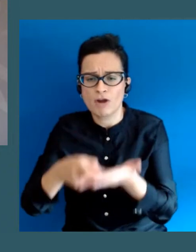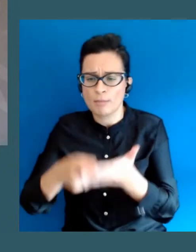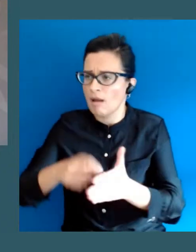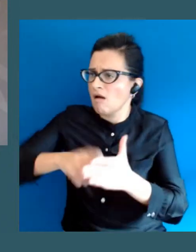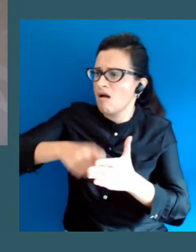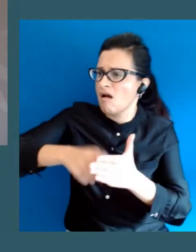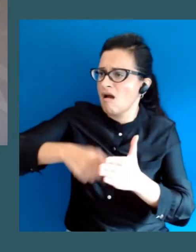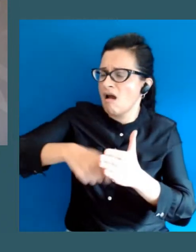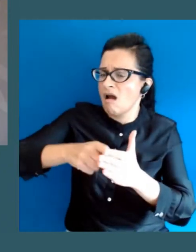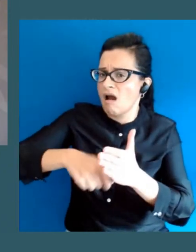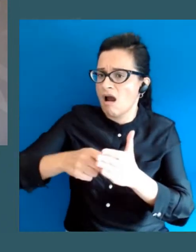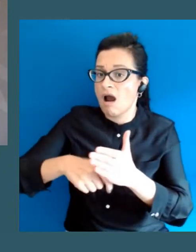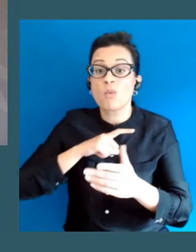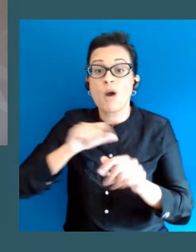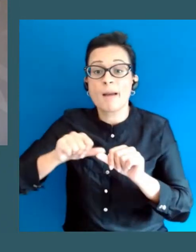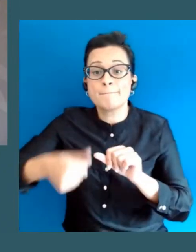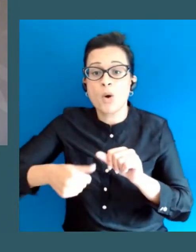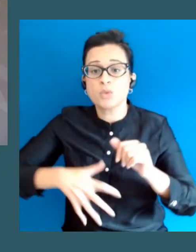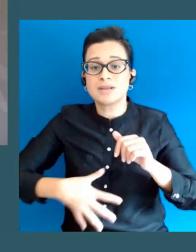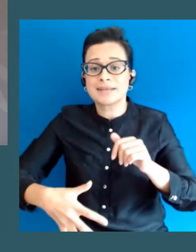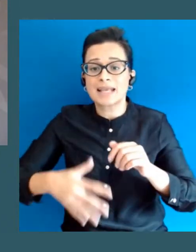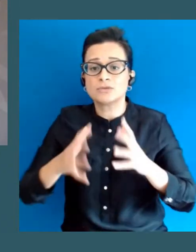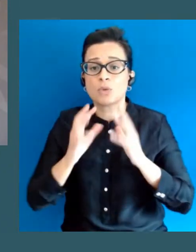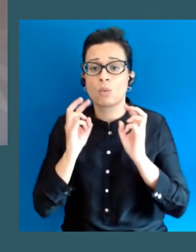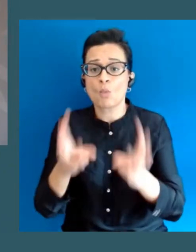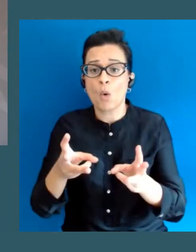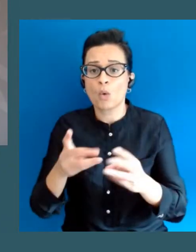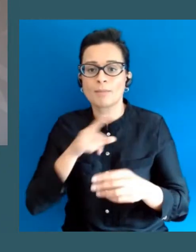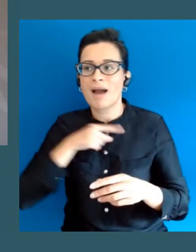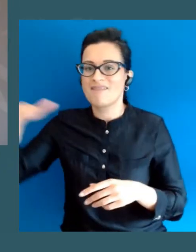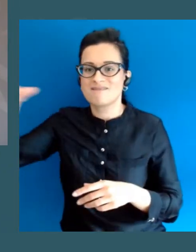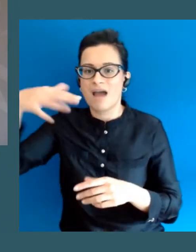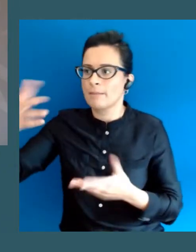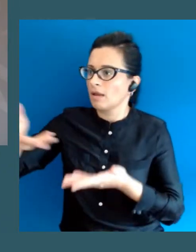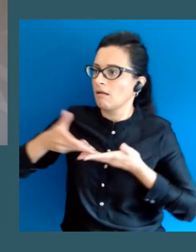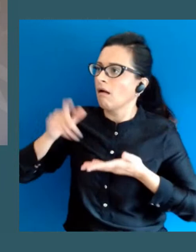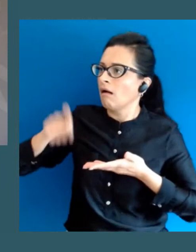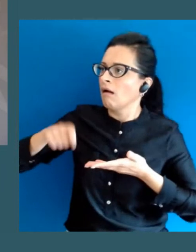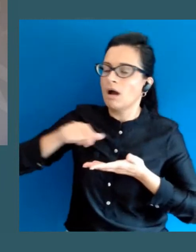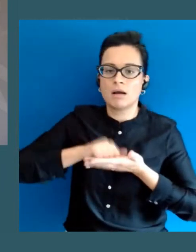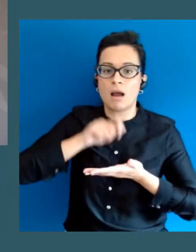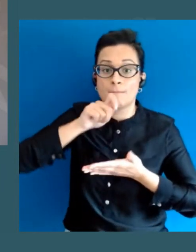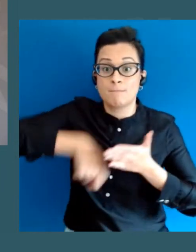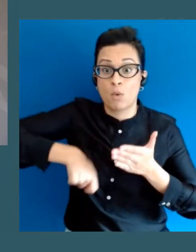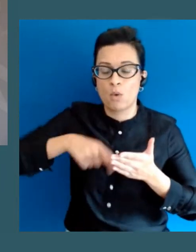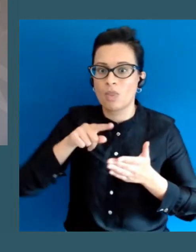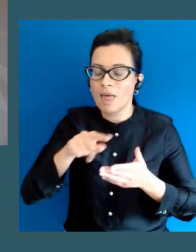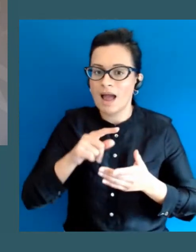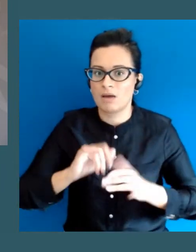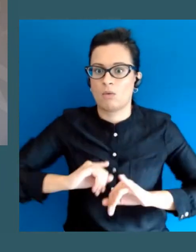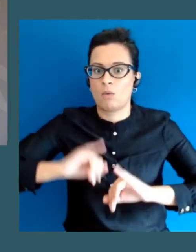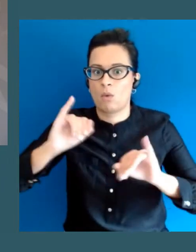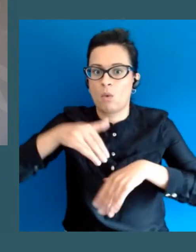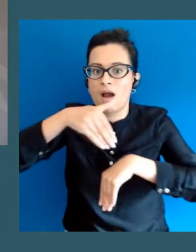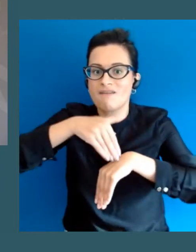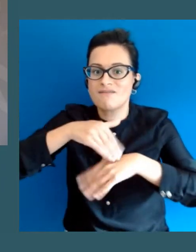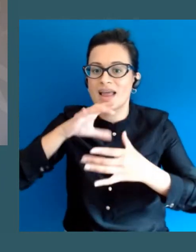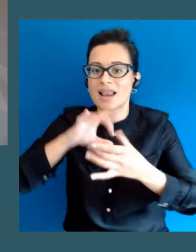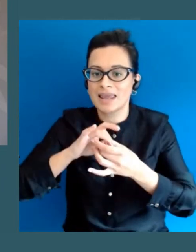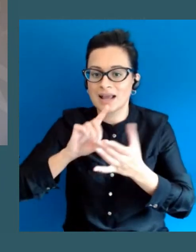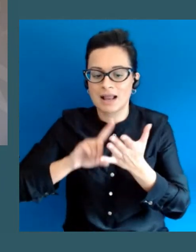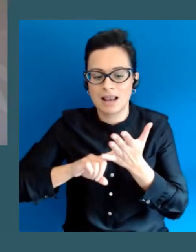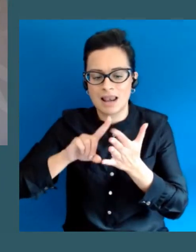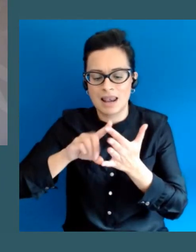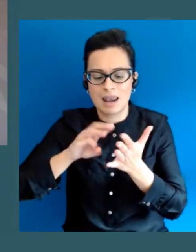postnatal wards and by families, have a negative effect on the lamellar layer of